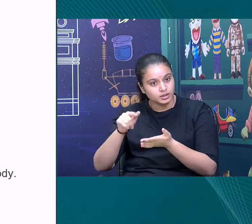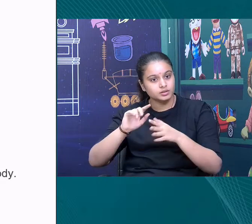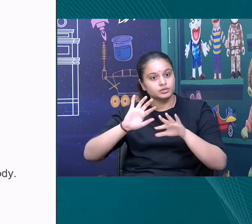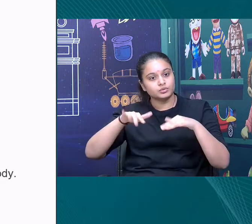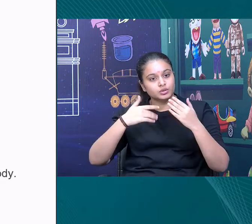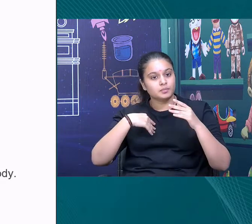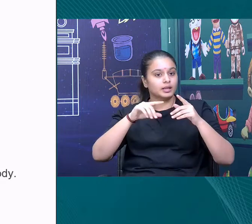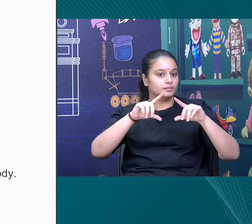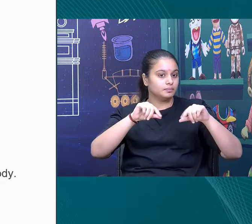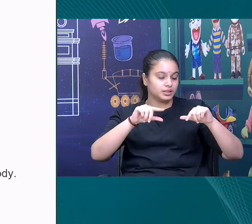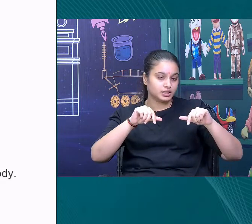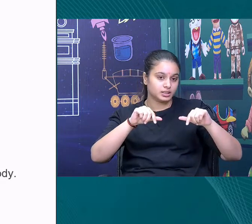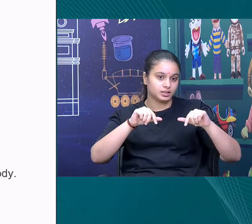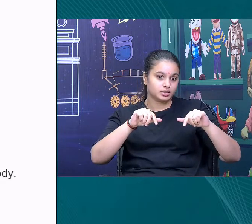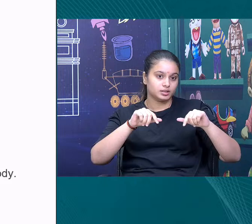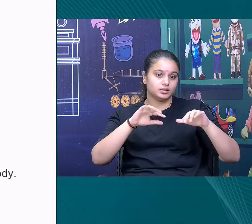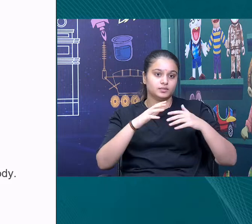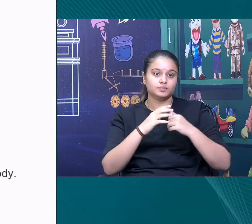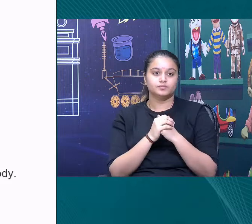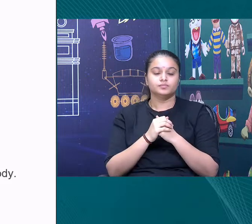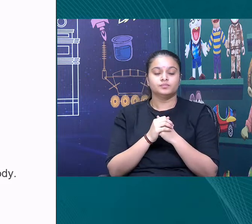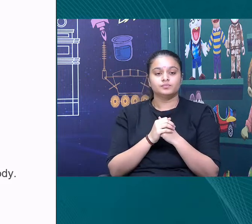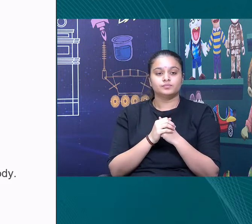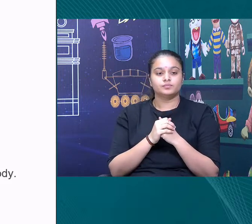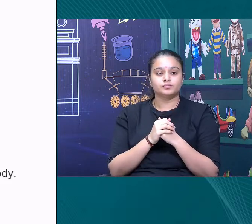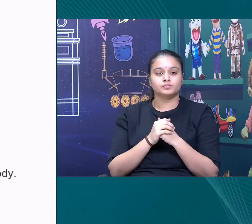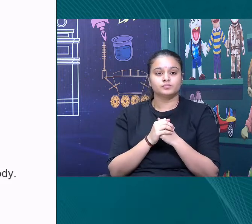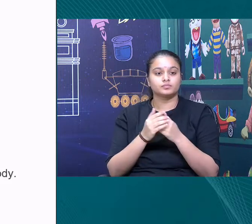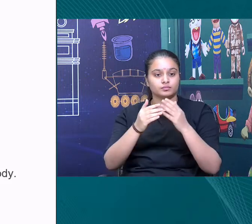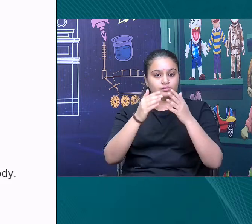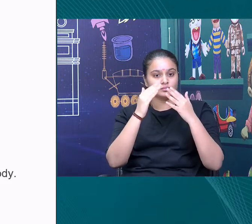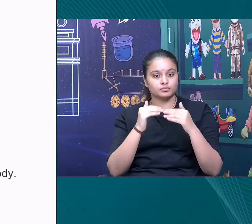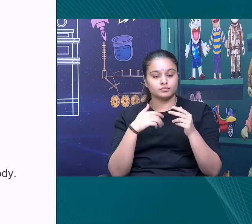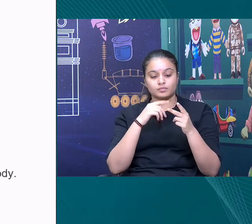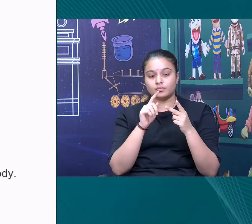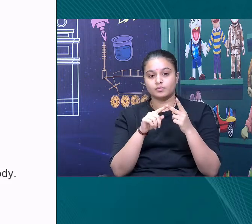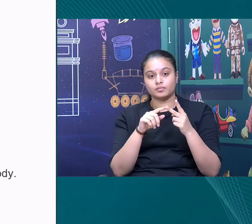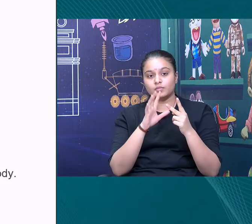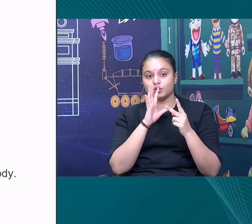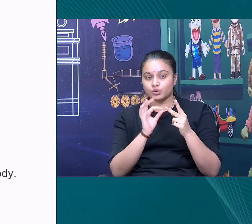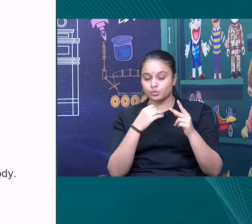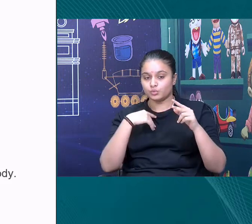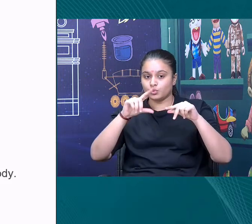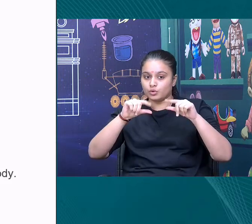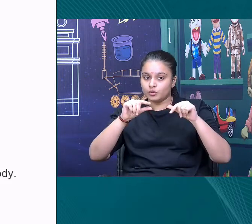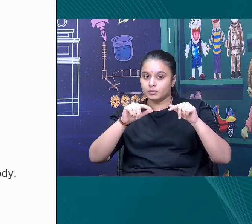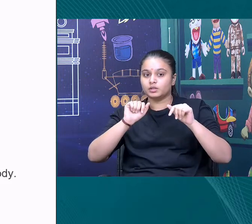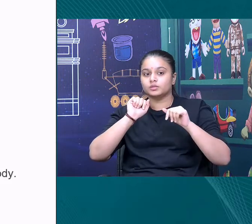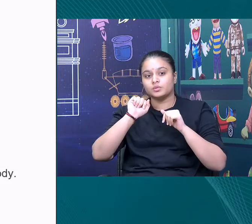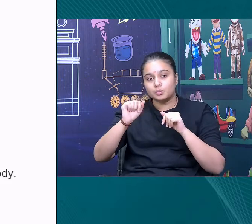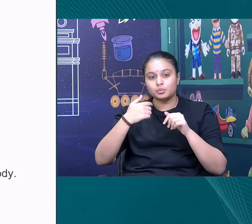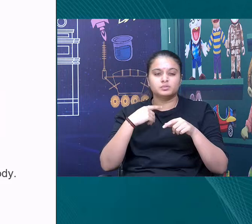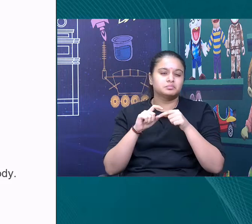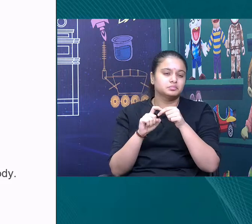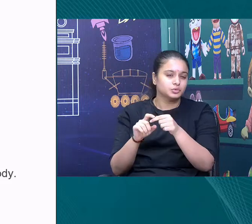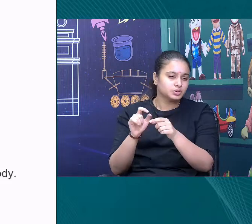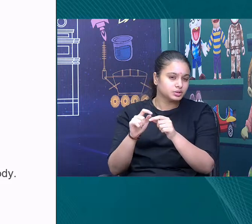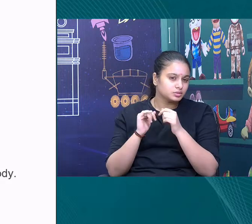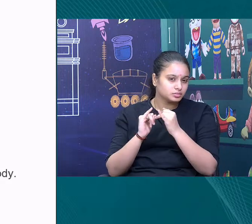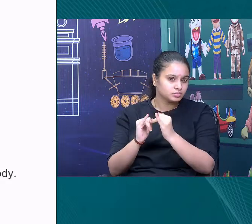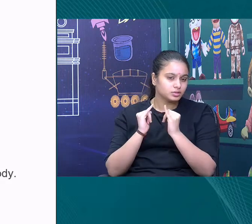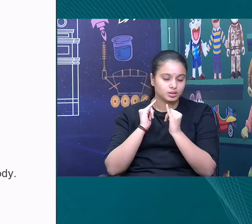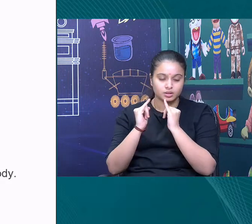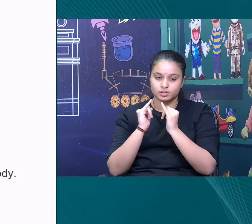Hawking, eager to learn from him. Then the actual meeting, and despite Hawking's physical limitations, they can